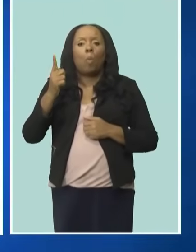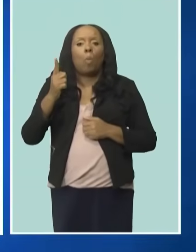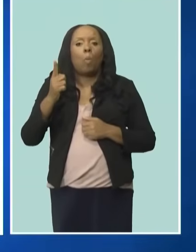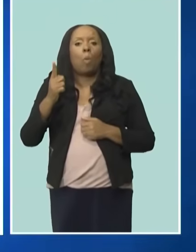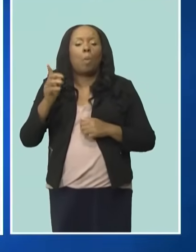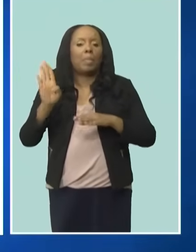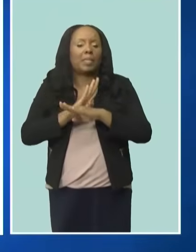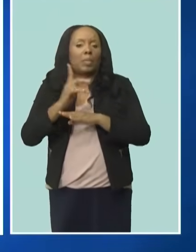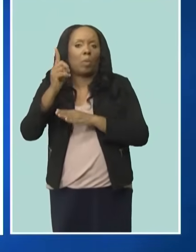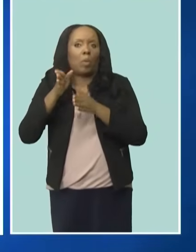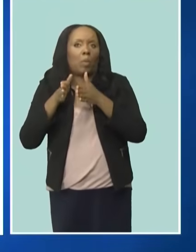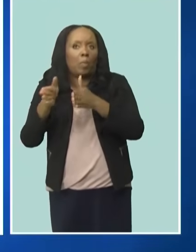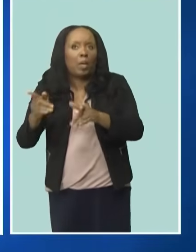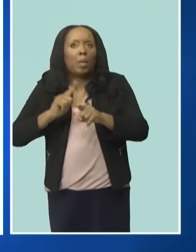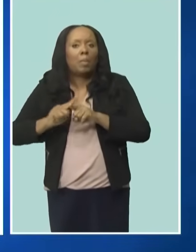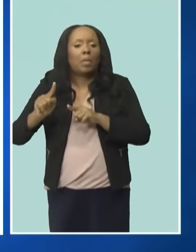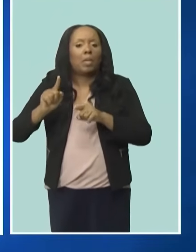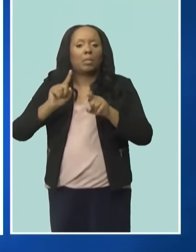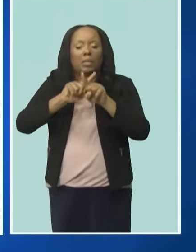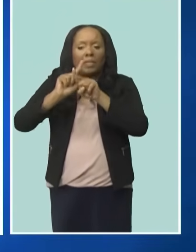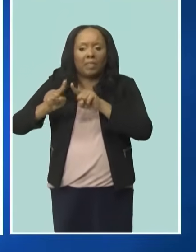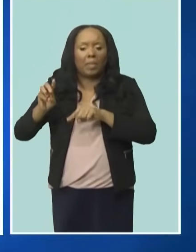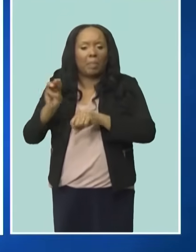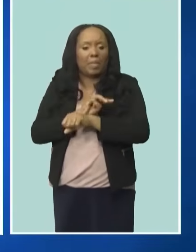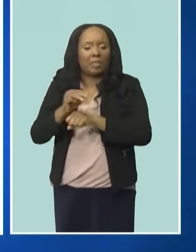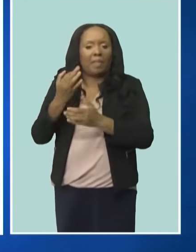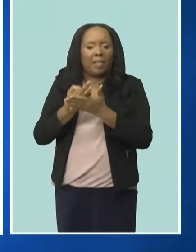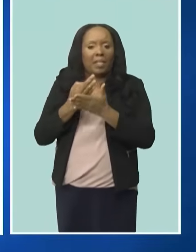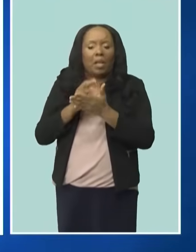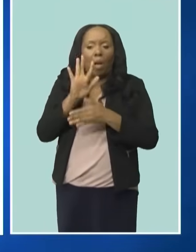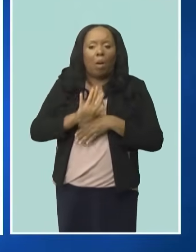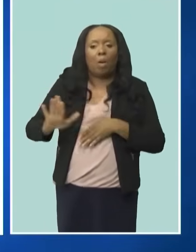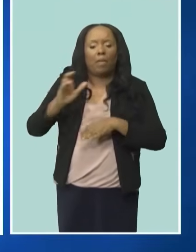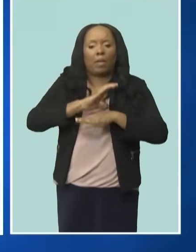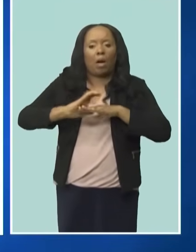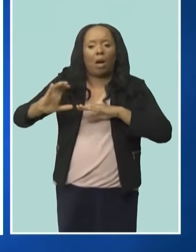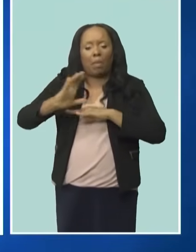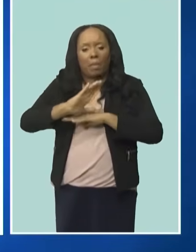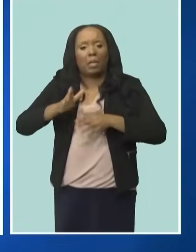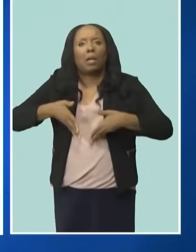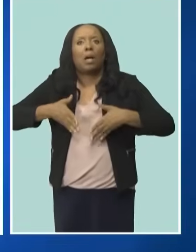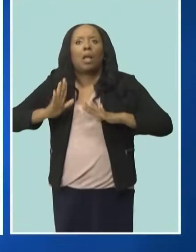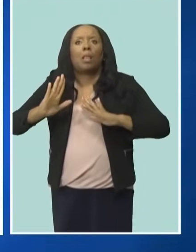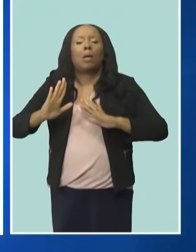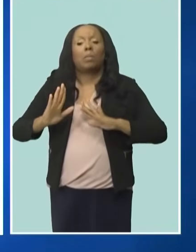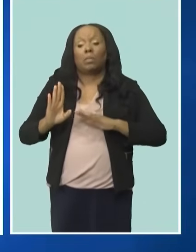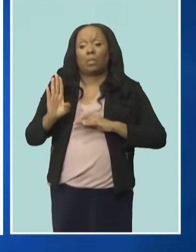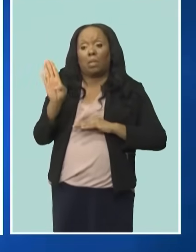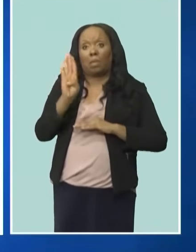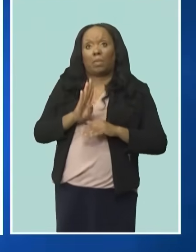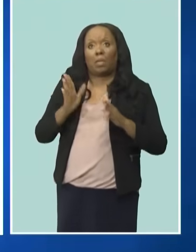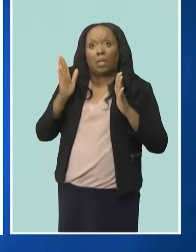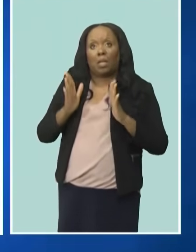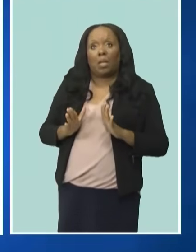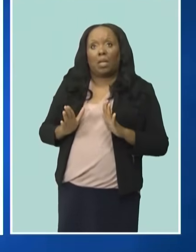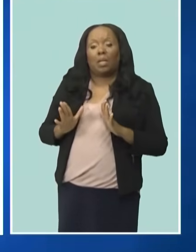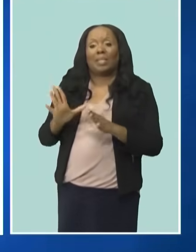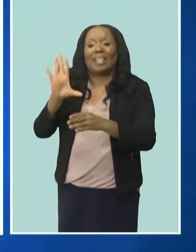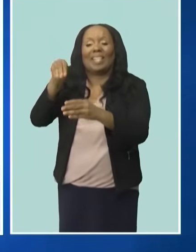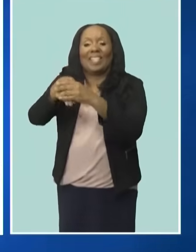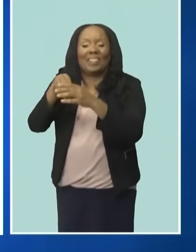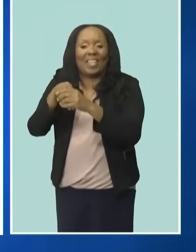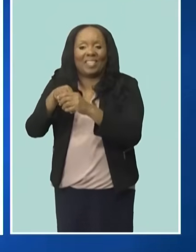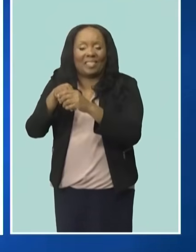have the collaboration of the ministries of finance across the region that allows Beijing to also